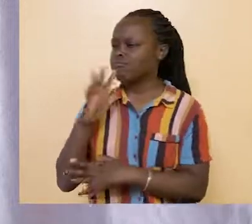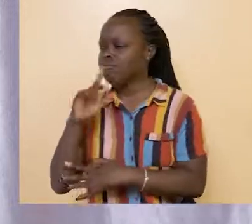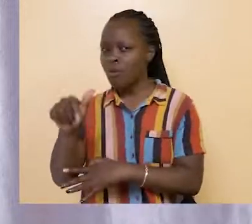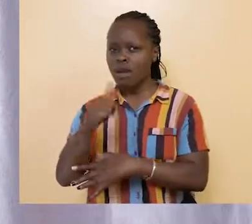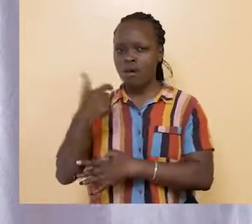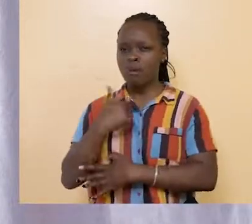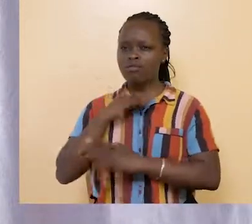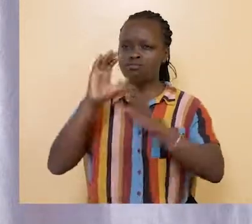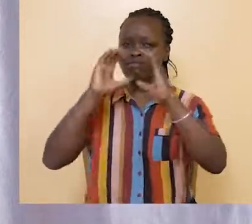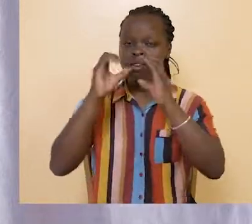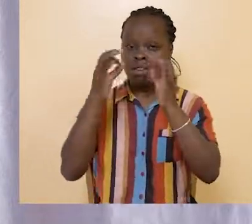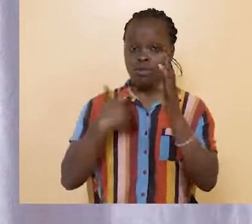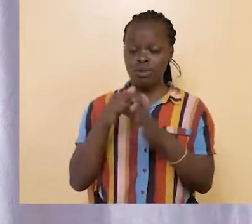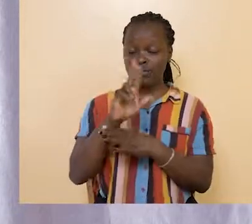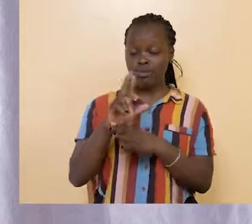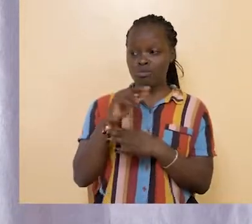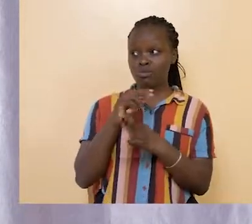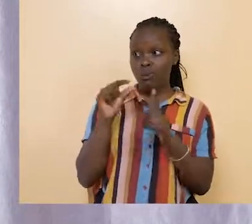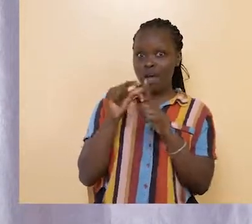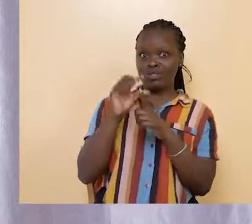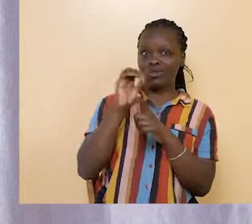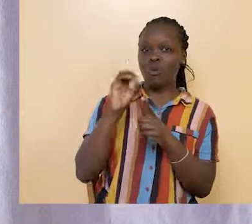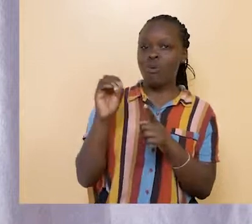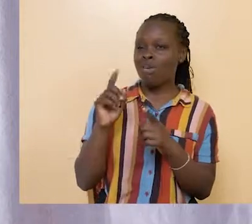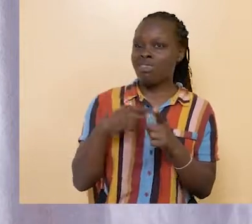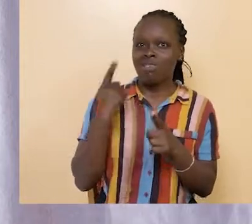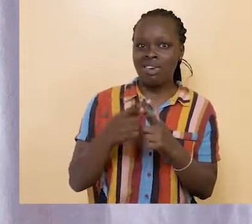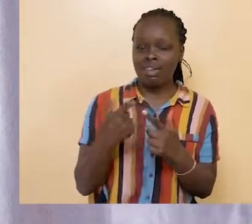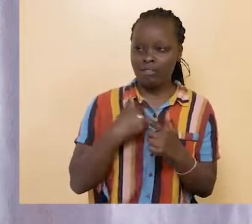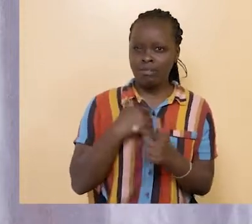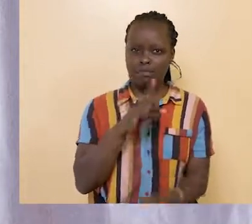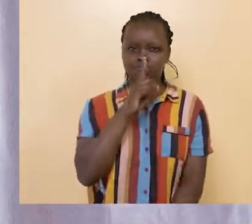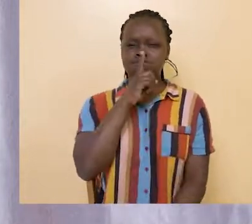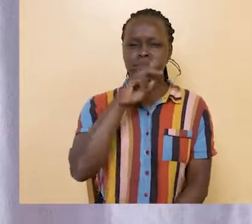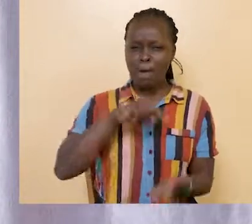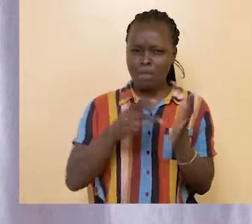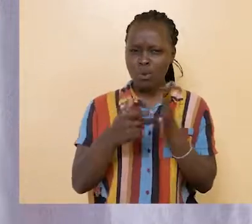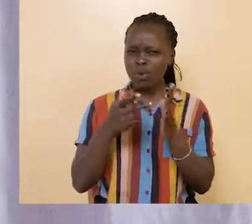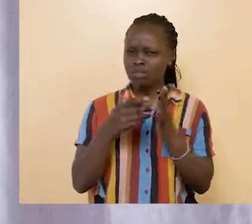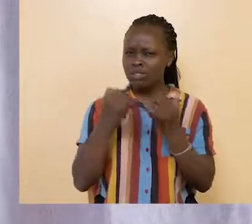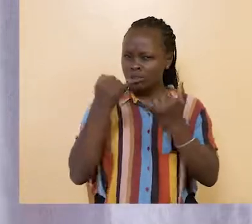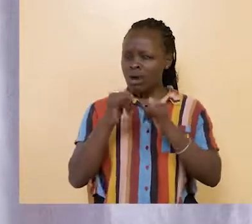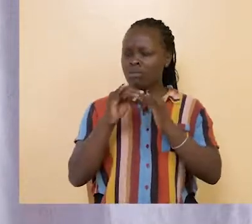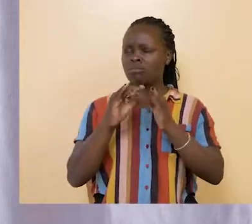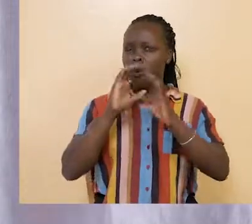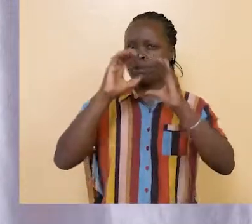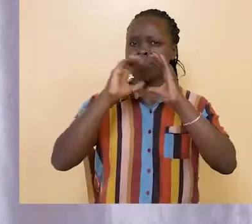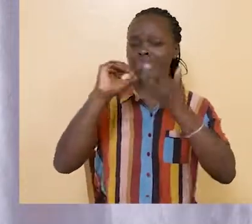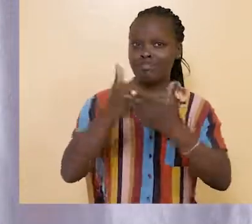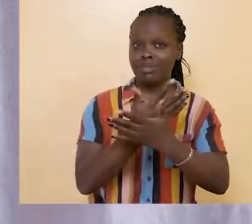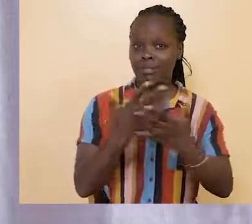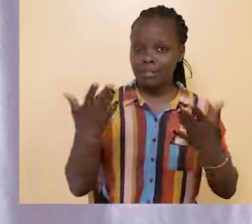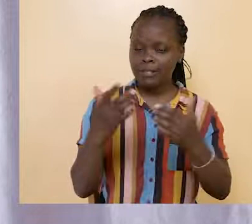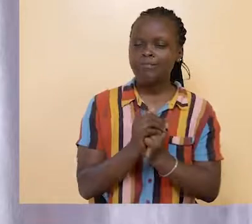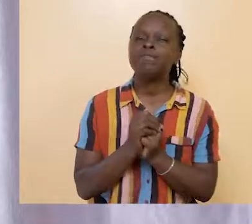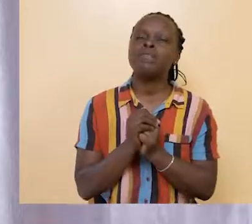another. We communicate. If we didn't have words to communicate, even in our silence sometimes, we still communicate and we perceive that communication in